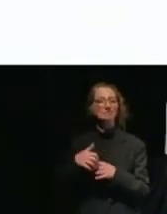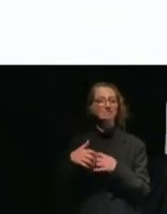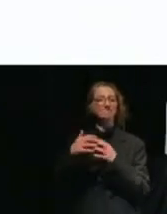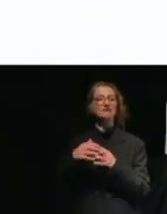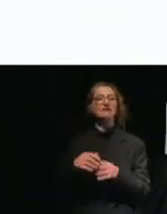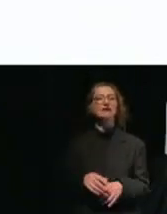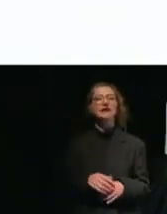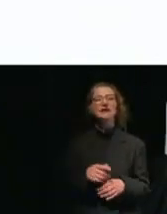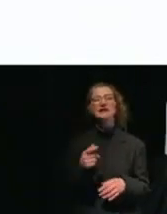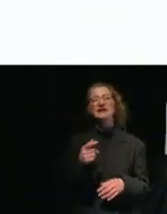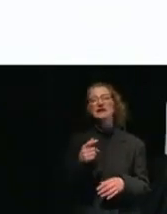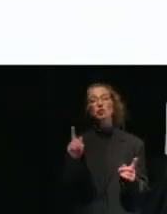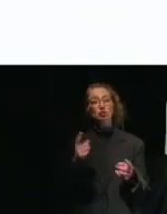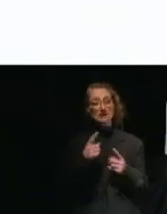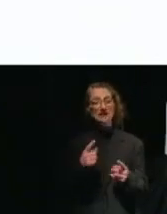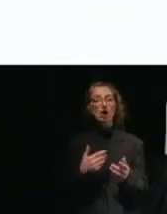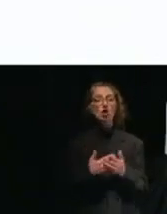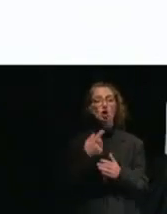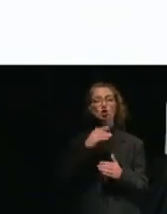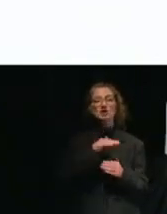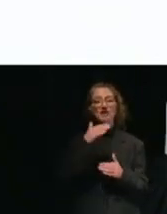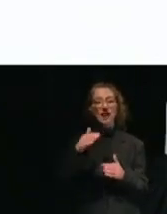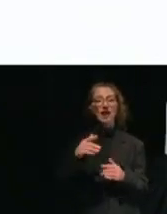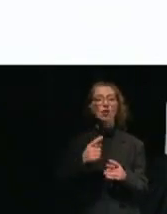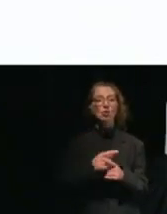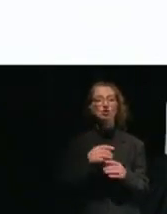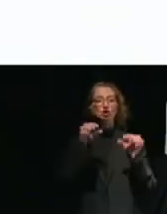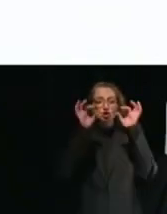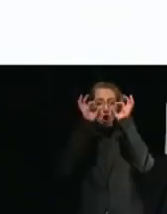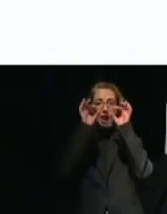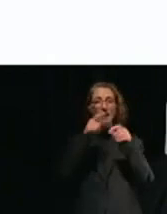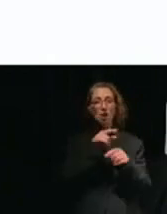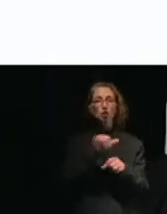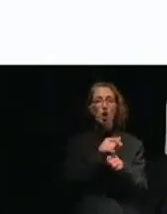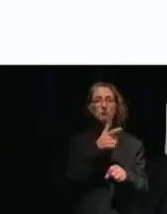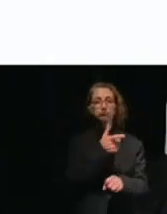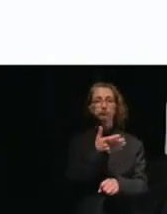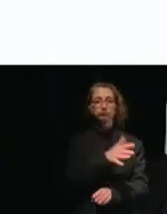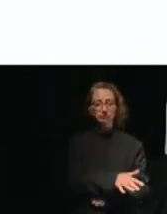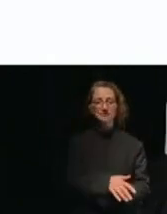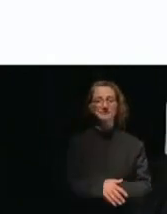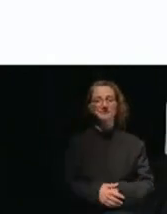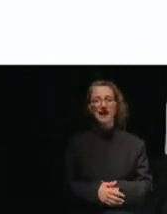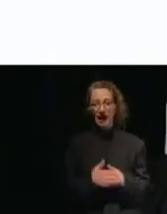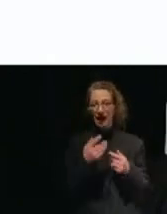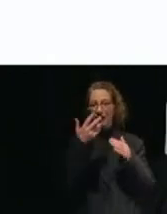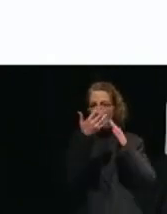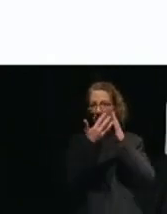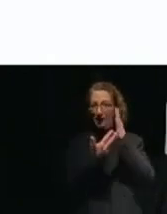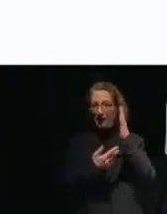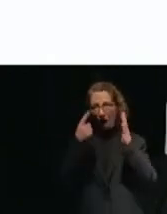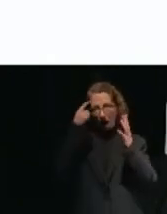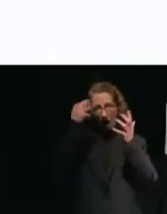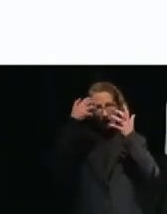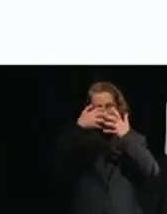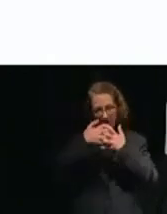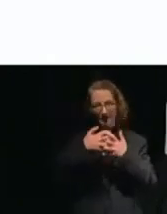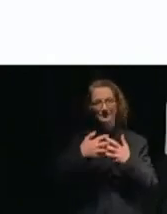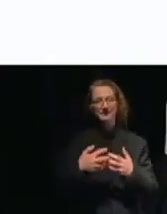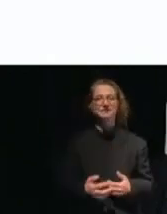Those were important things. And below that, there's something about Helmut Kohl, and we tried to be a little